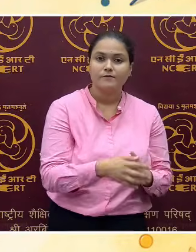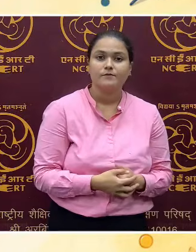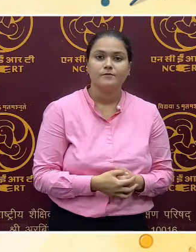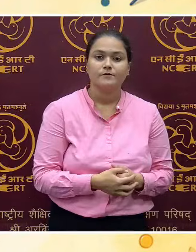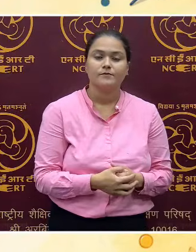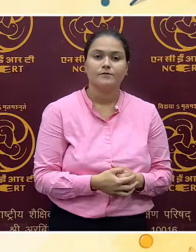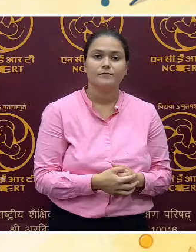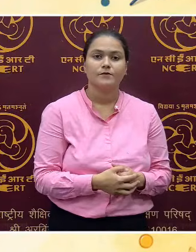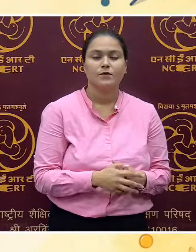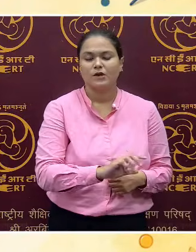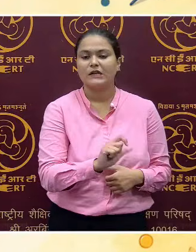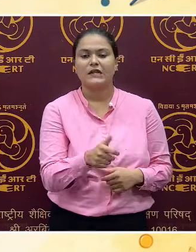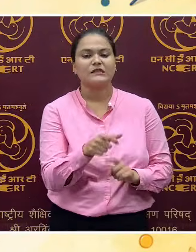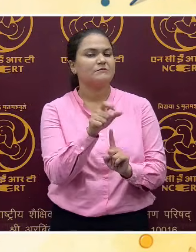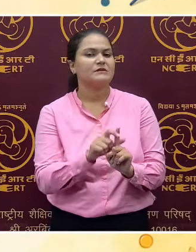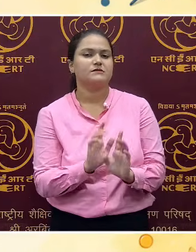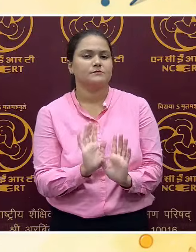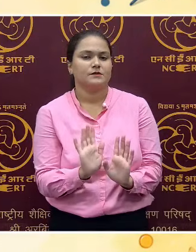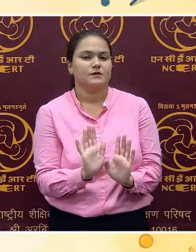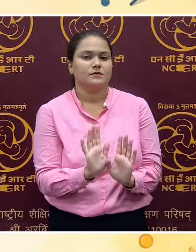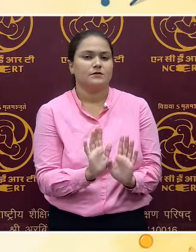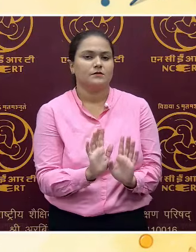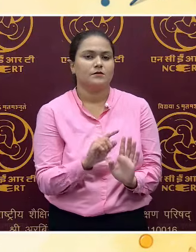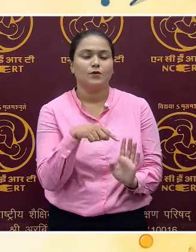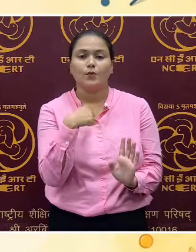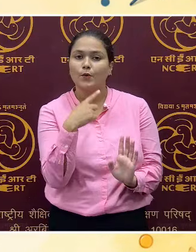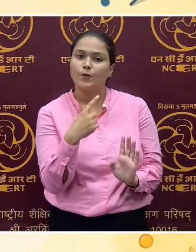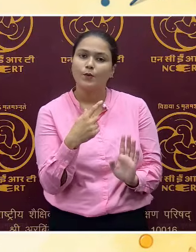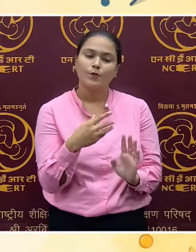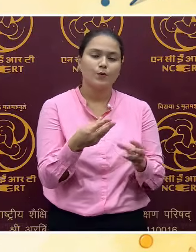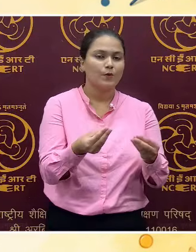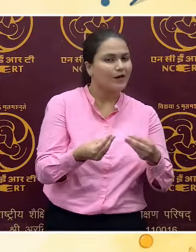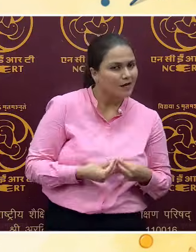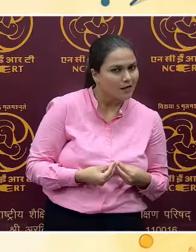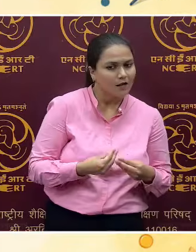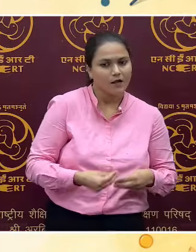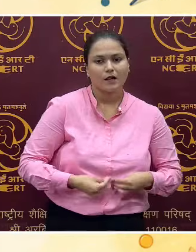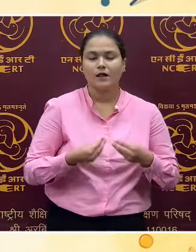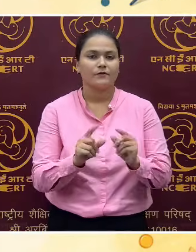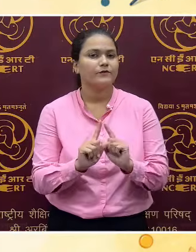there and not on the subject. What is receiving the action?